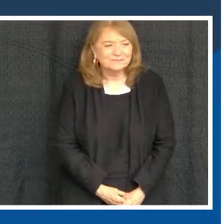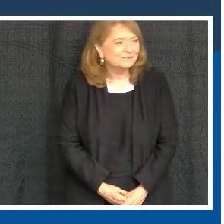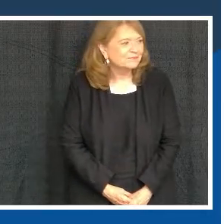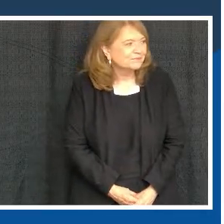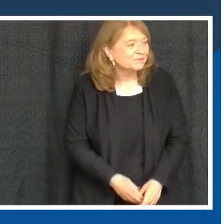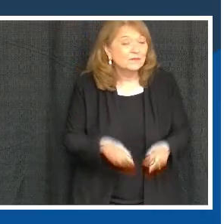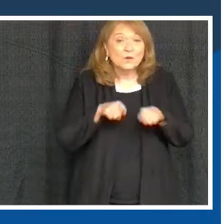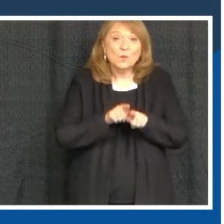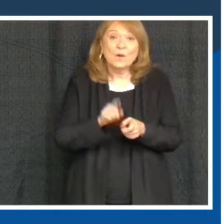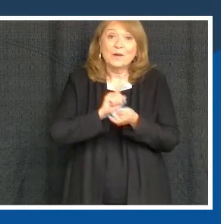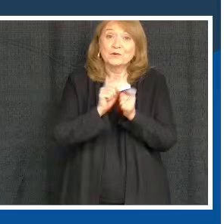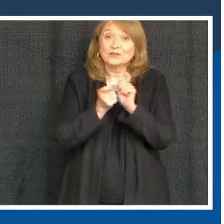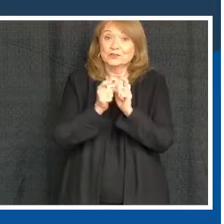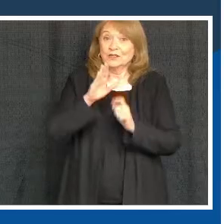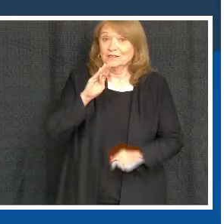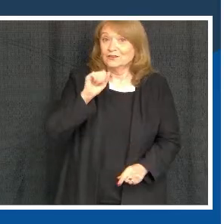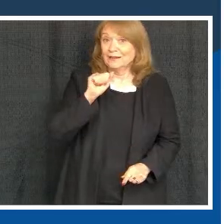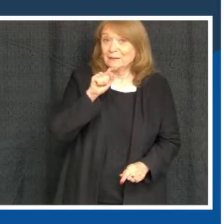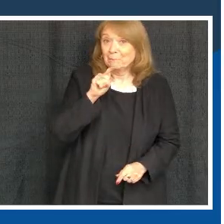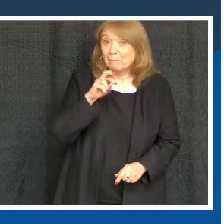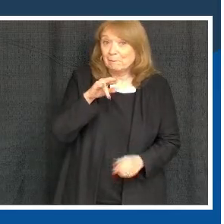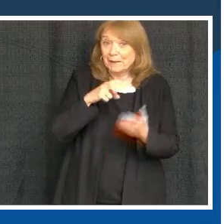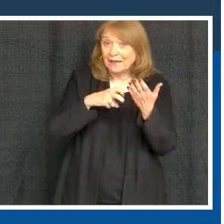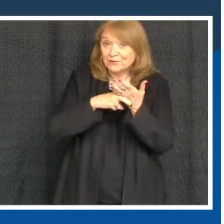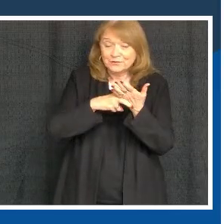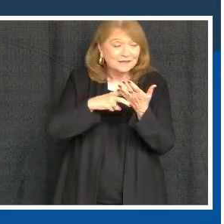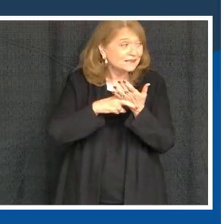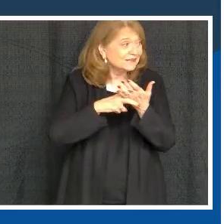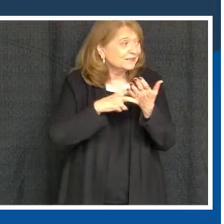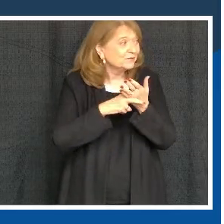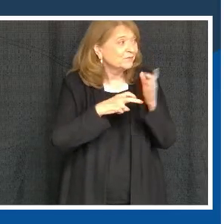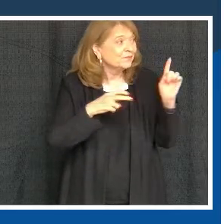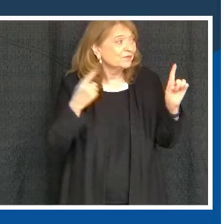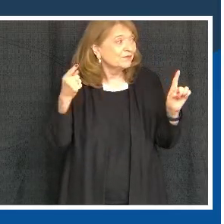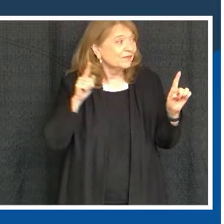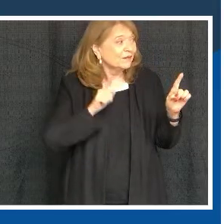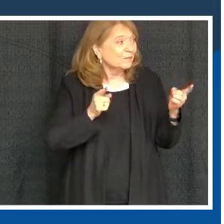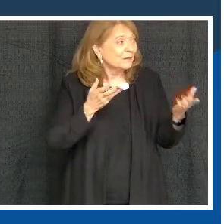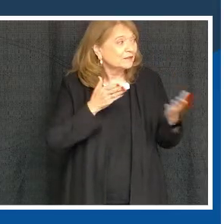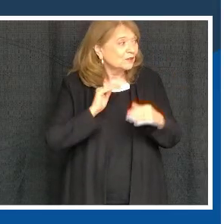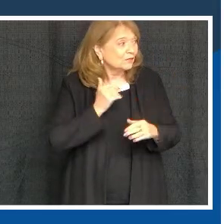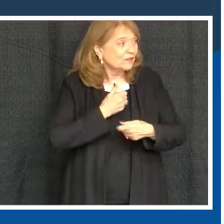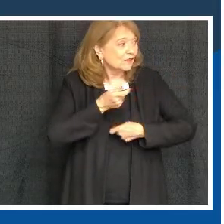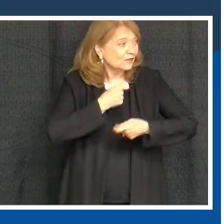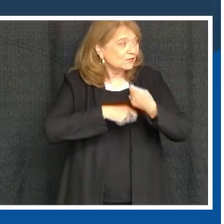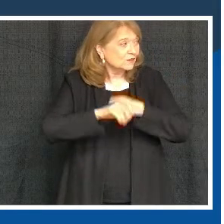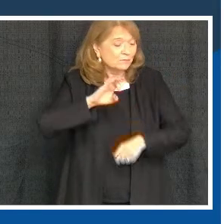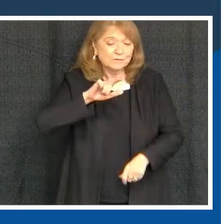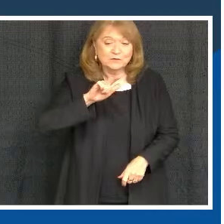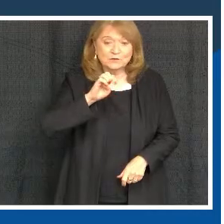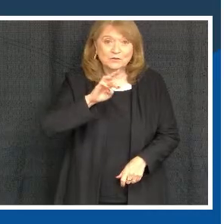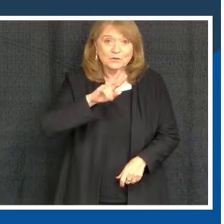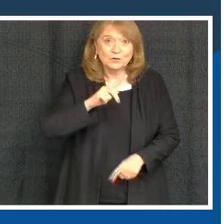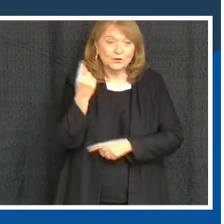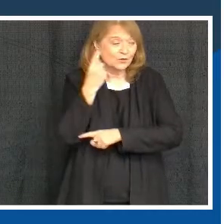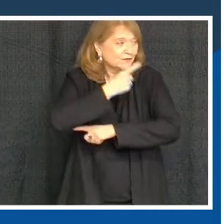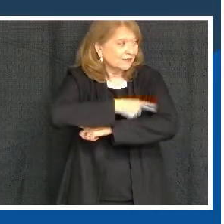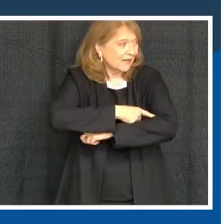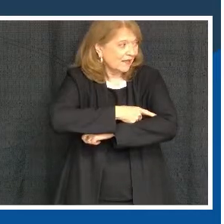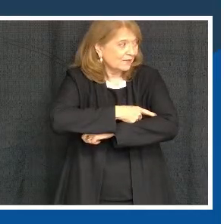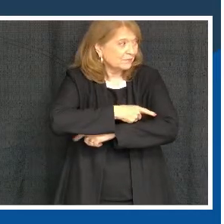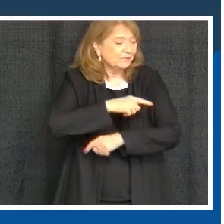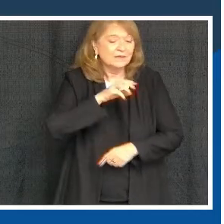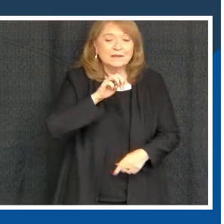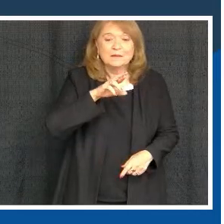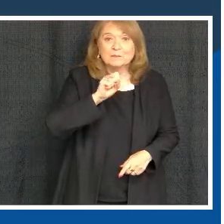While we're changing batteries, Lee Harpel is stepping in and serving as our substitute clerk today. Ms.